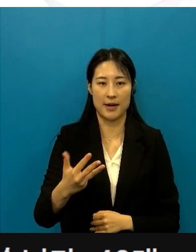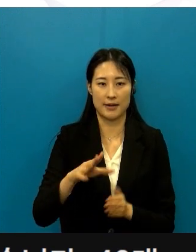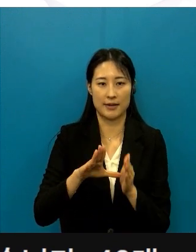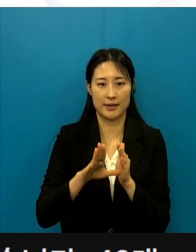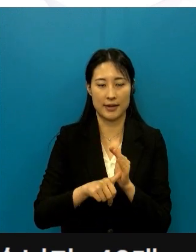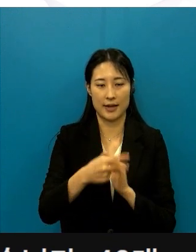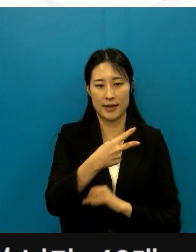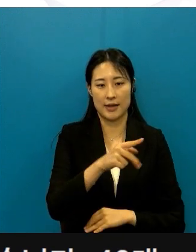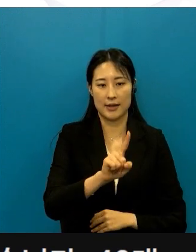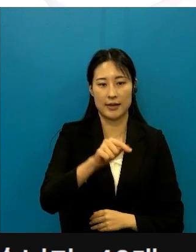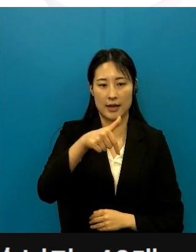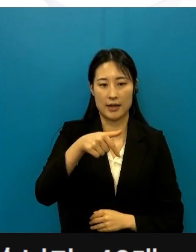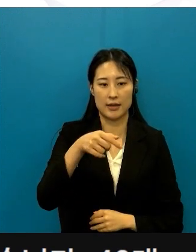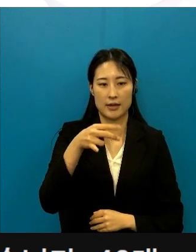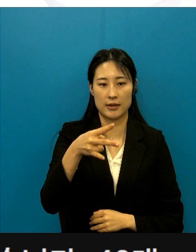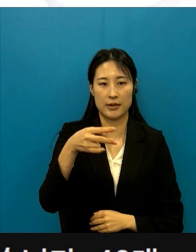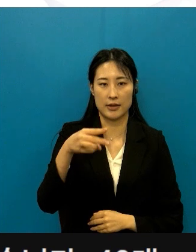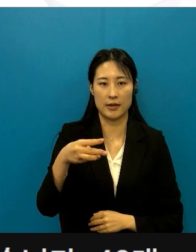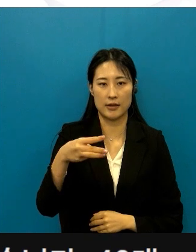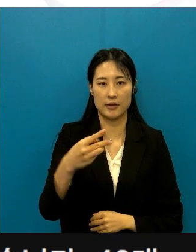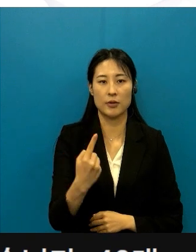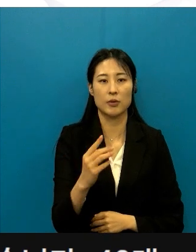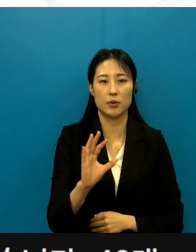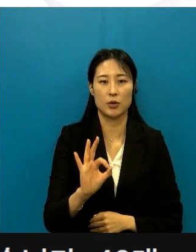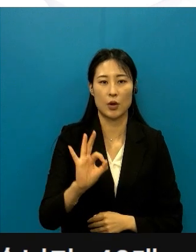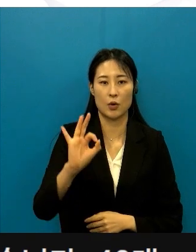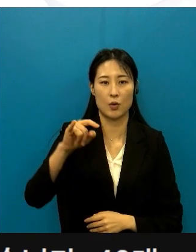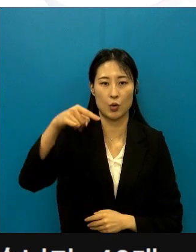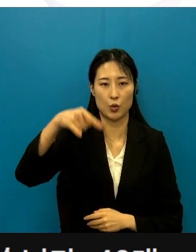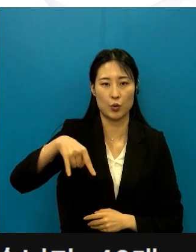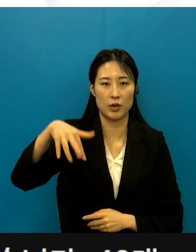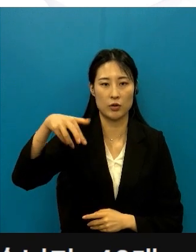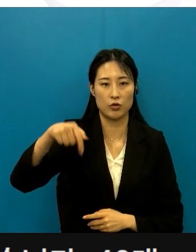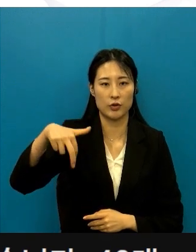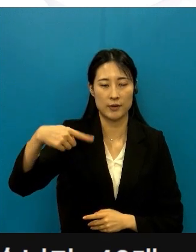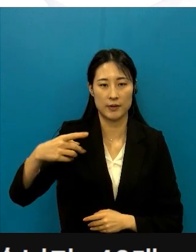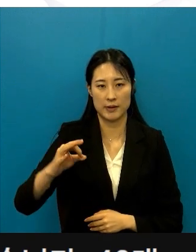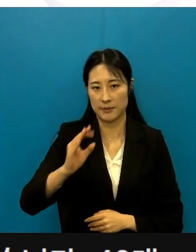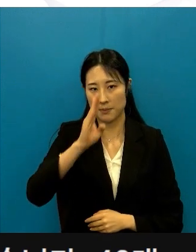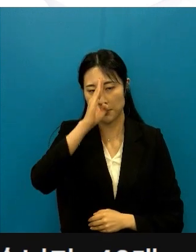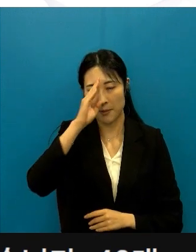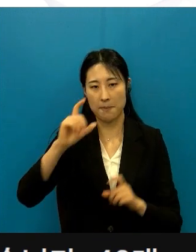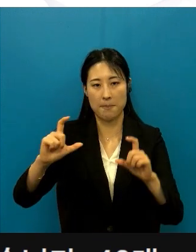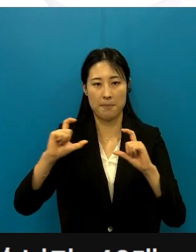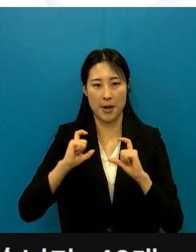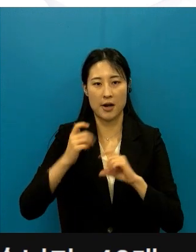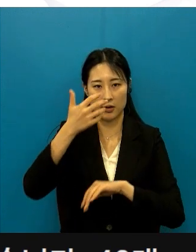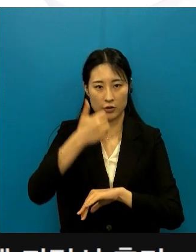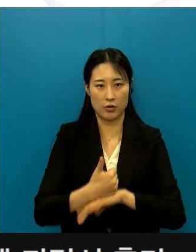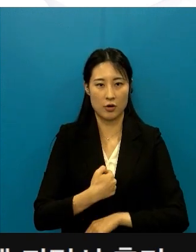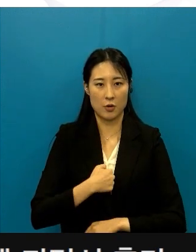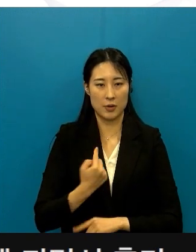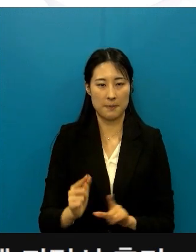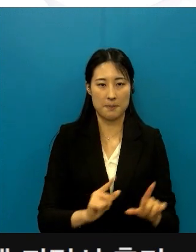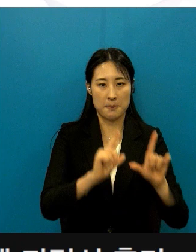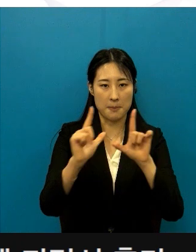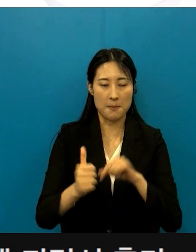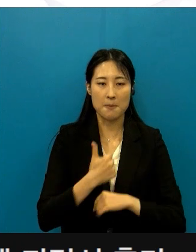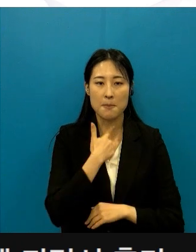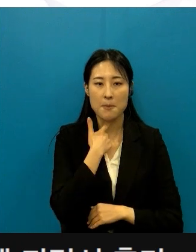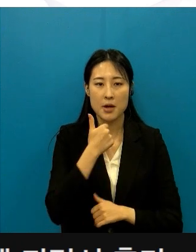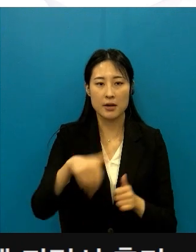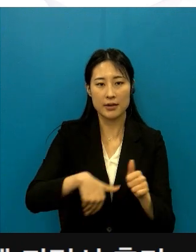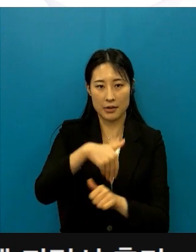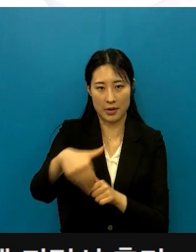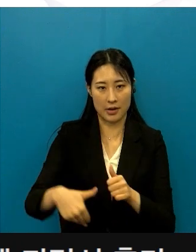ASA and stopped living alone and began to live with her eldest sisters and their family, her